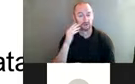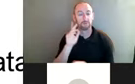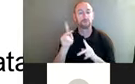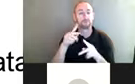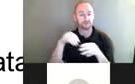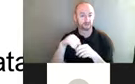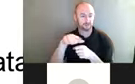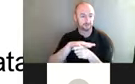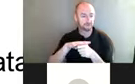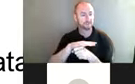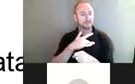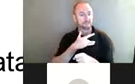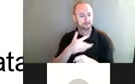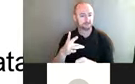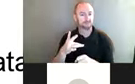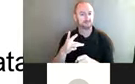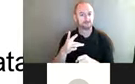this area